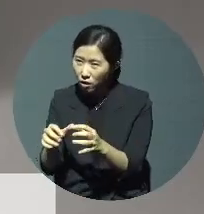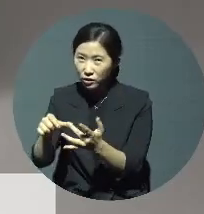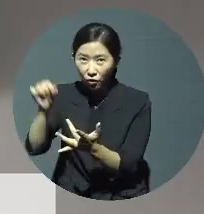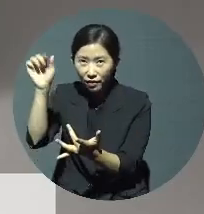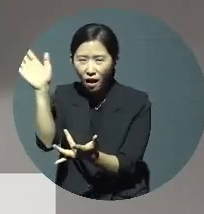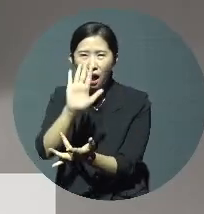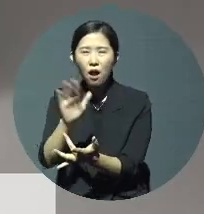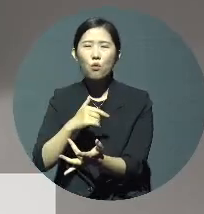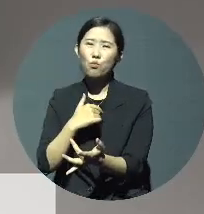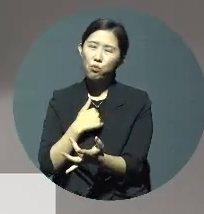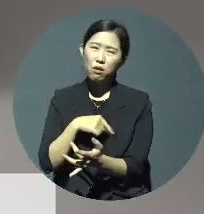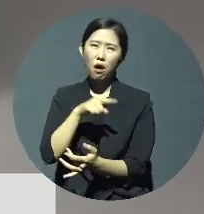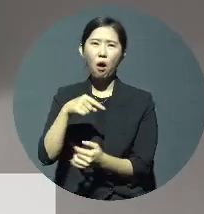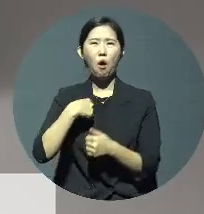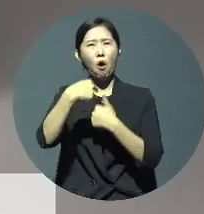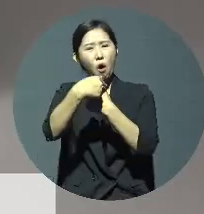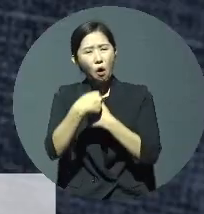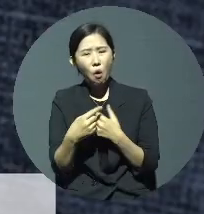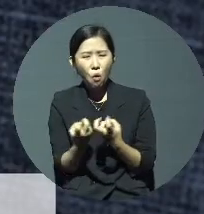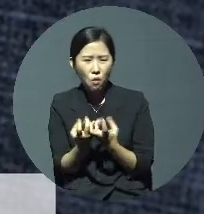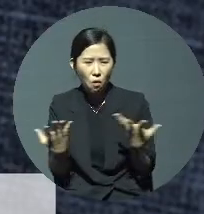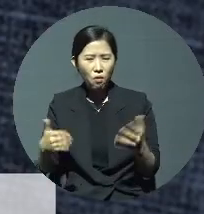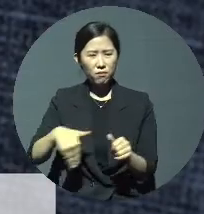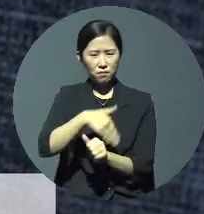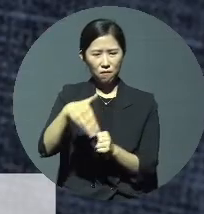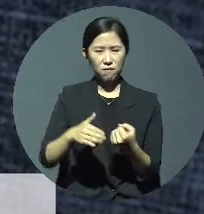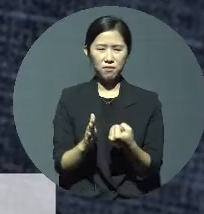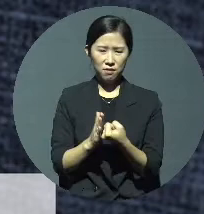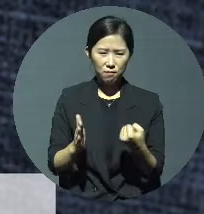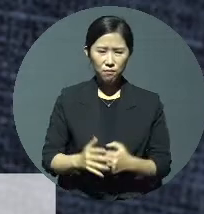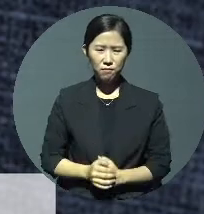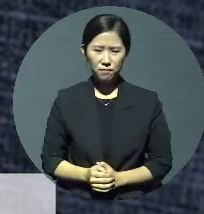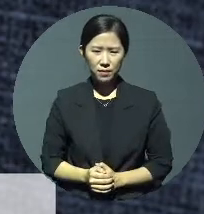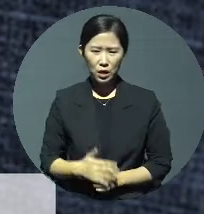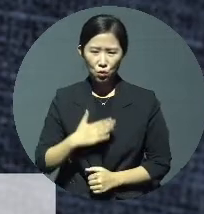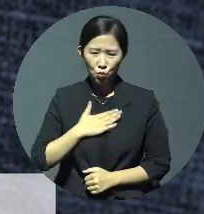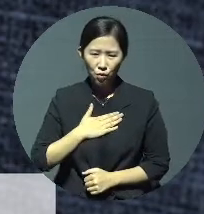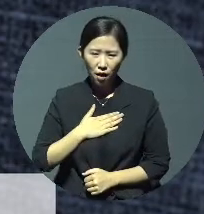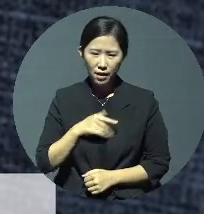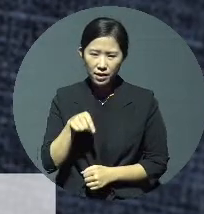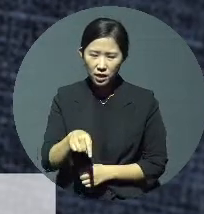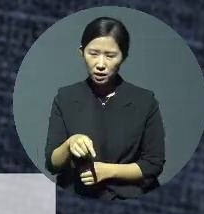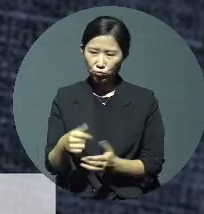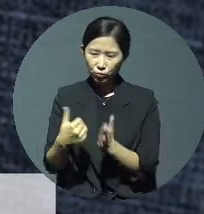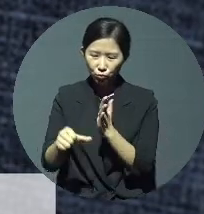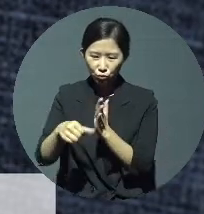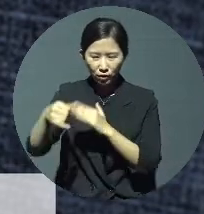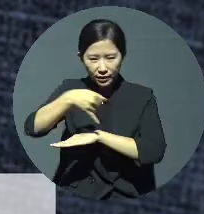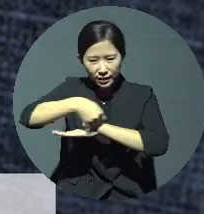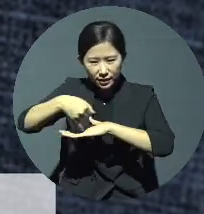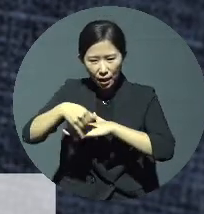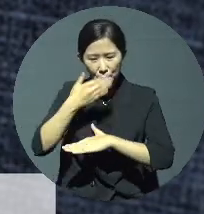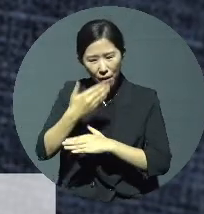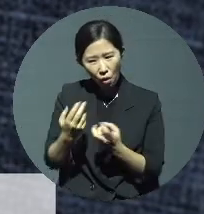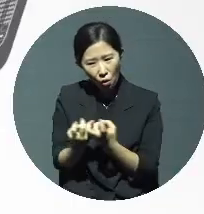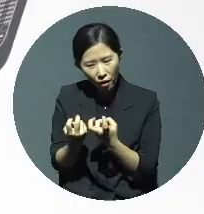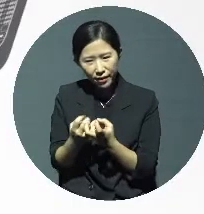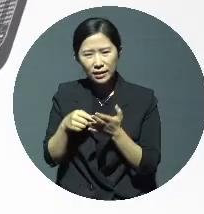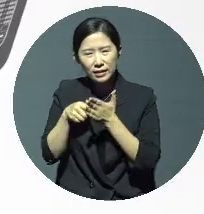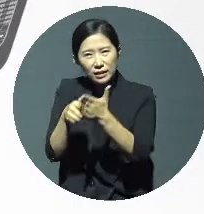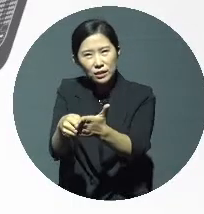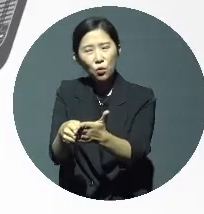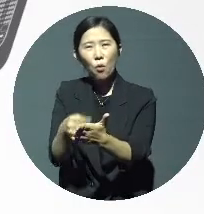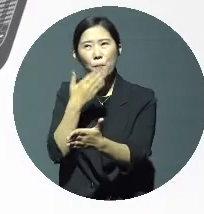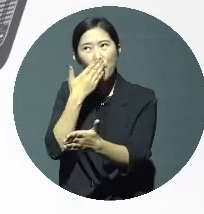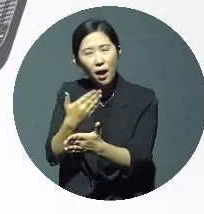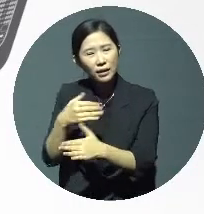all resumes, you know, in the coming months hopefully, is how do we still have a mandate that actually prioritizes the world around us as much